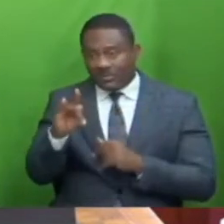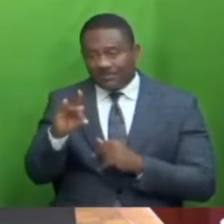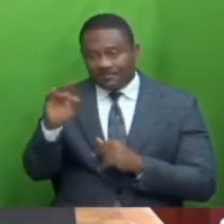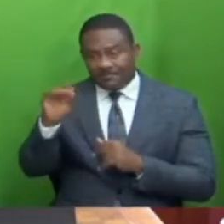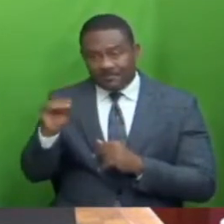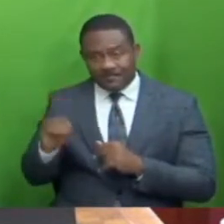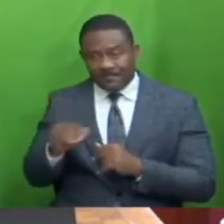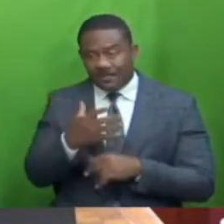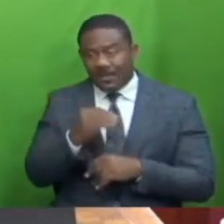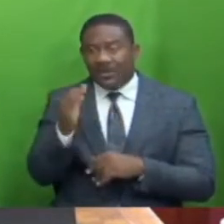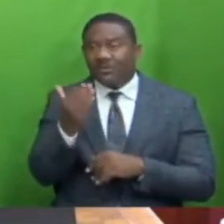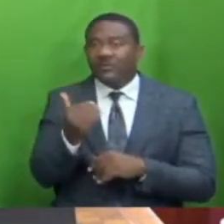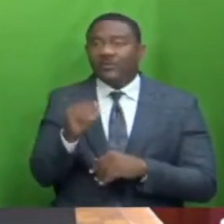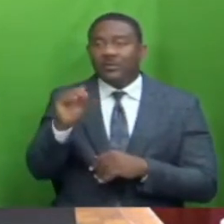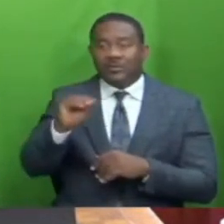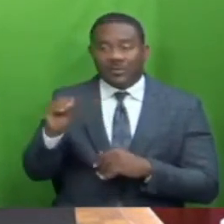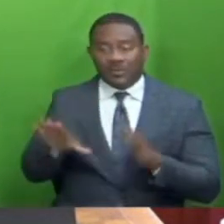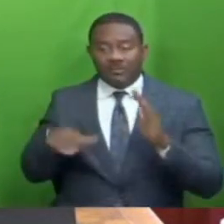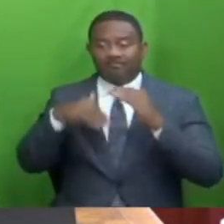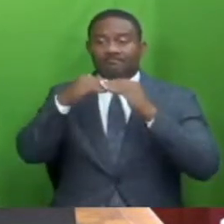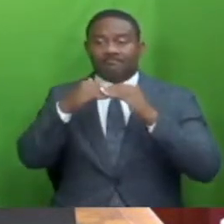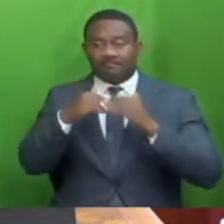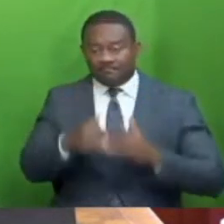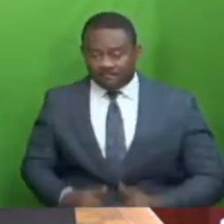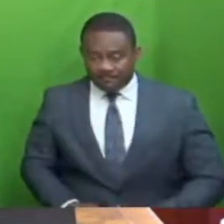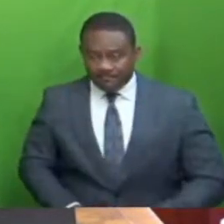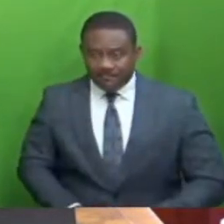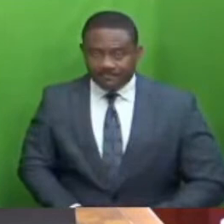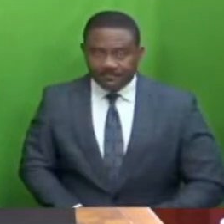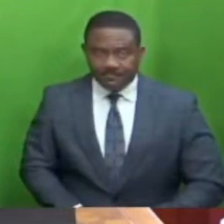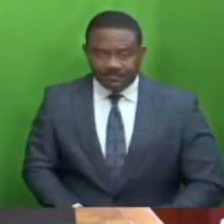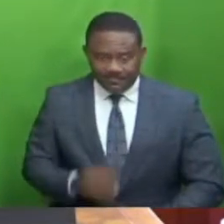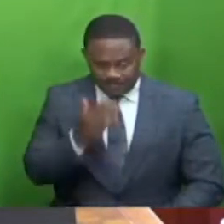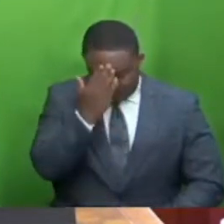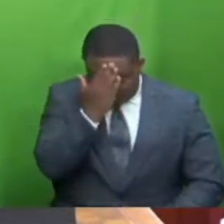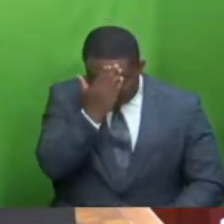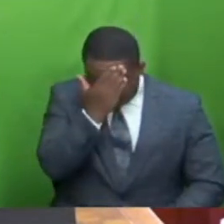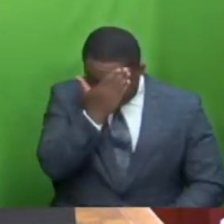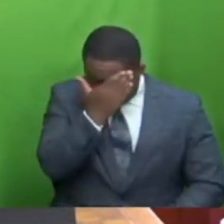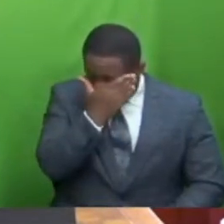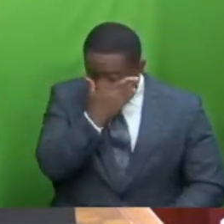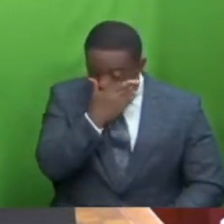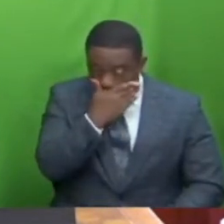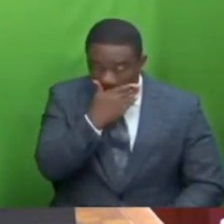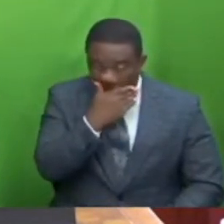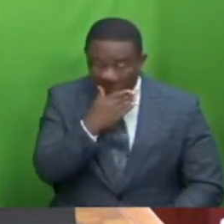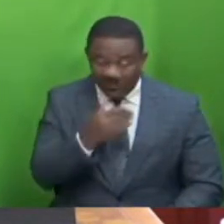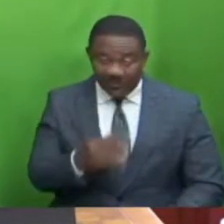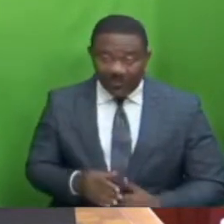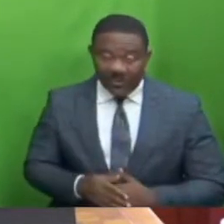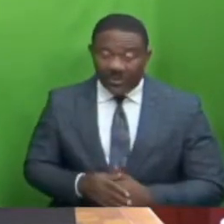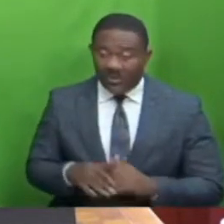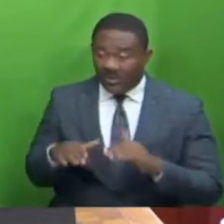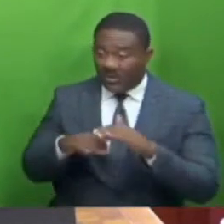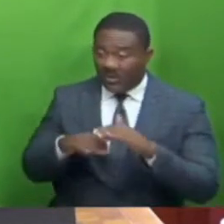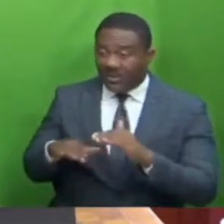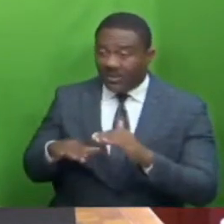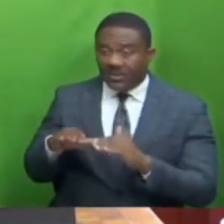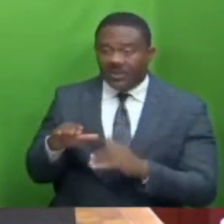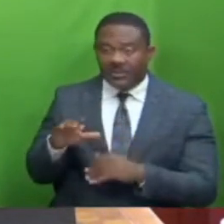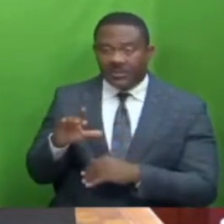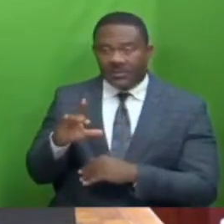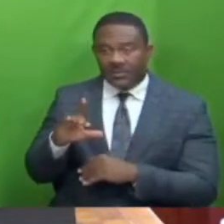and 15% thresholds respectively. Mr. Speaker, on the domestic debt exchange